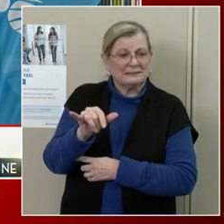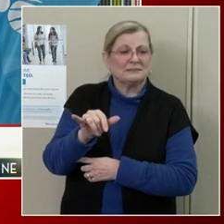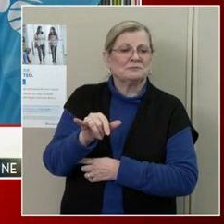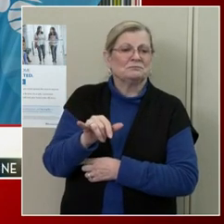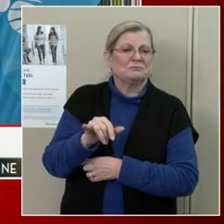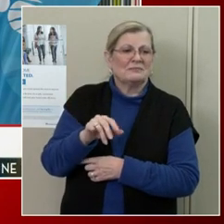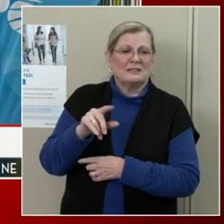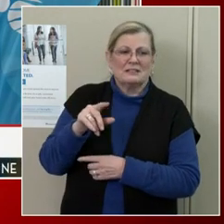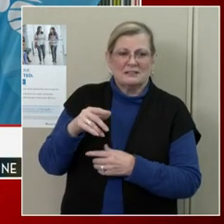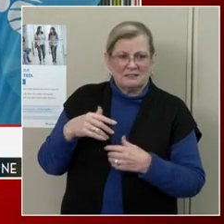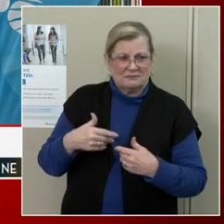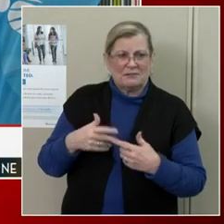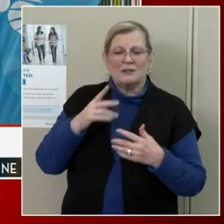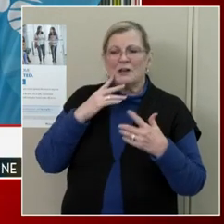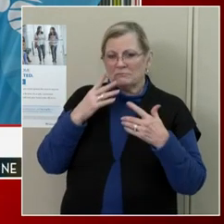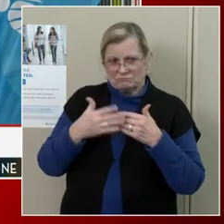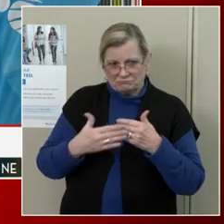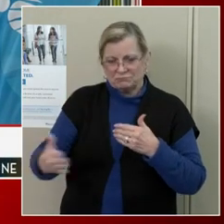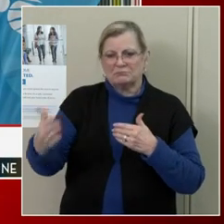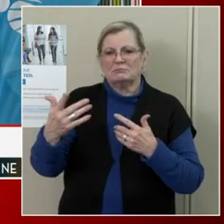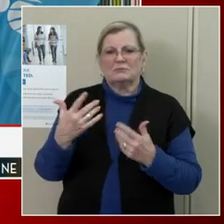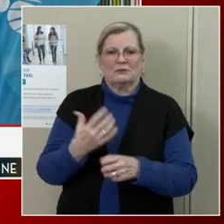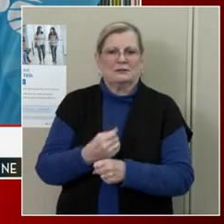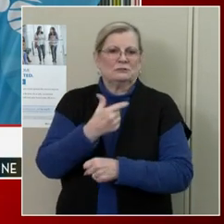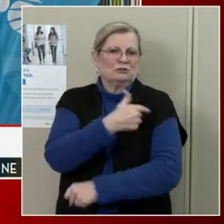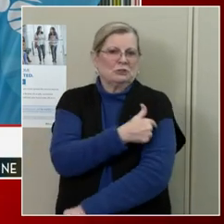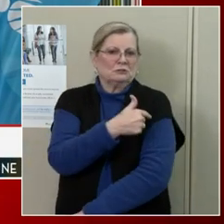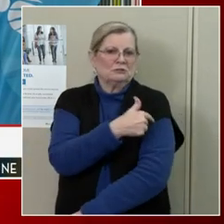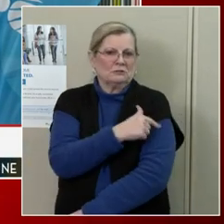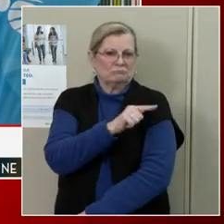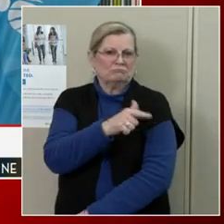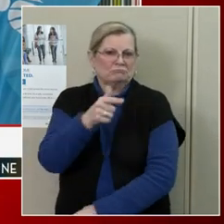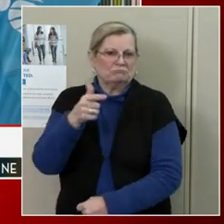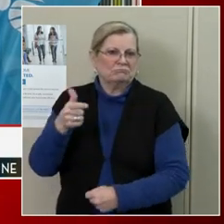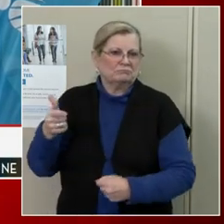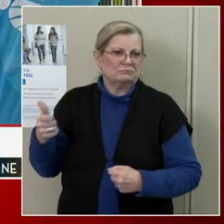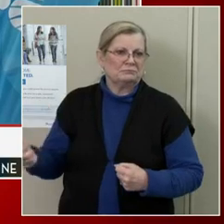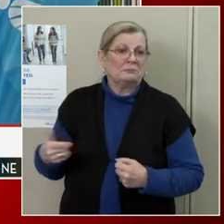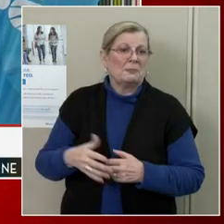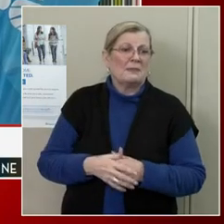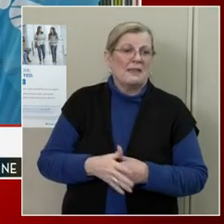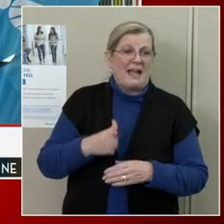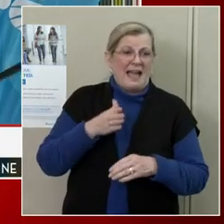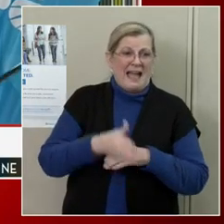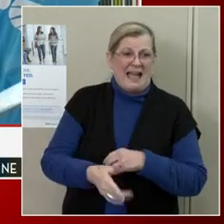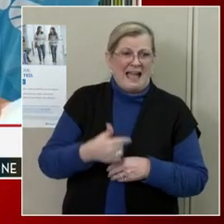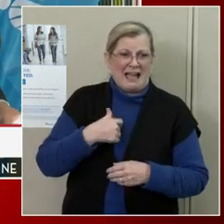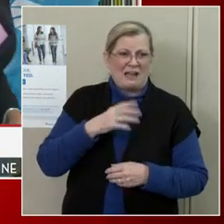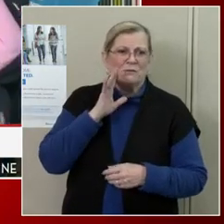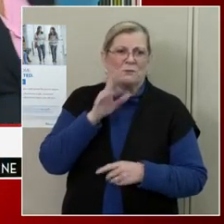the vaccinations, and I'll be available for questions in another room.